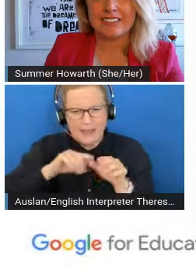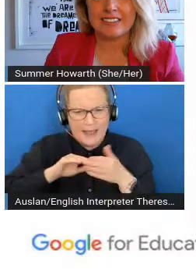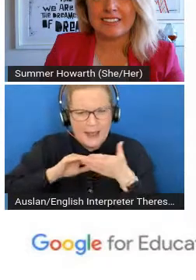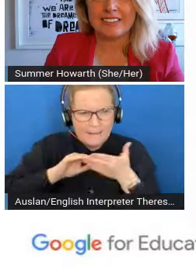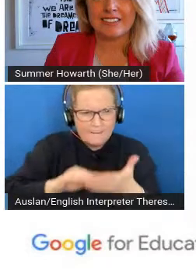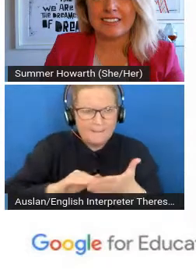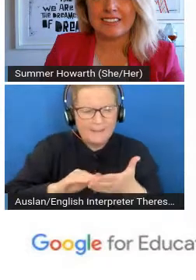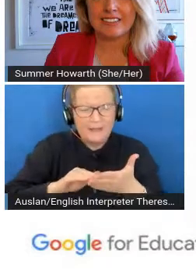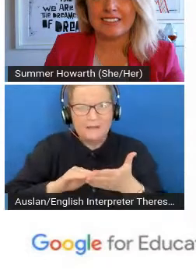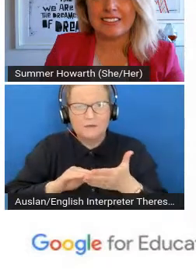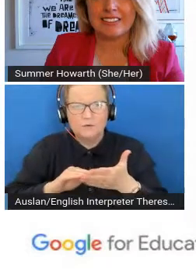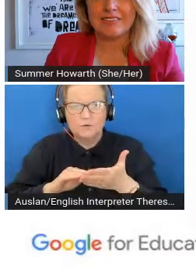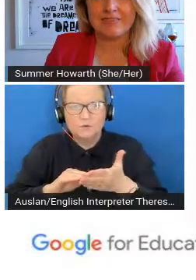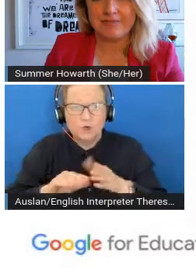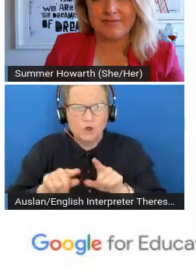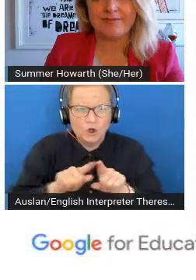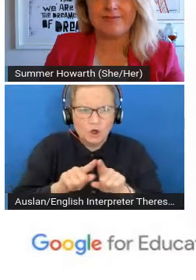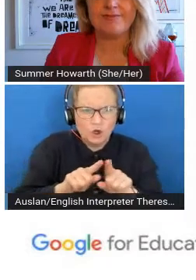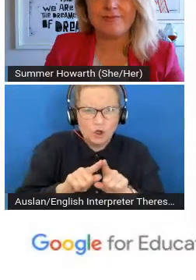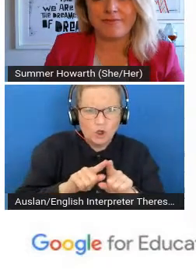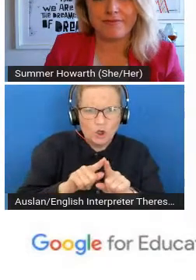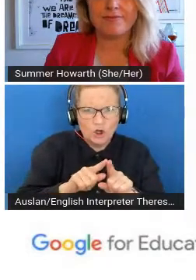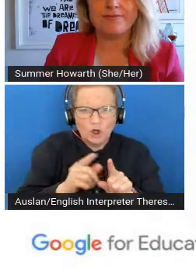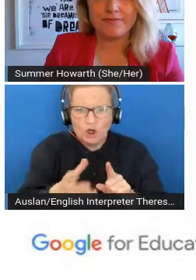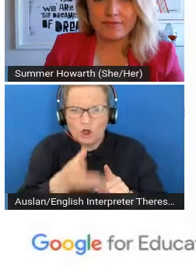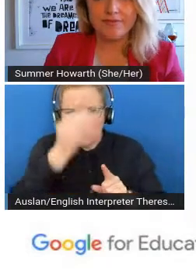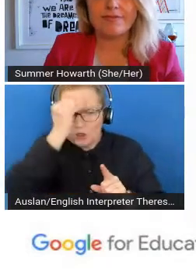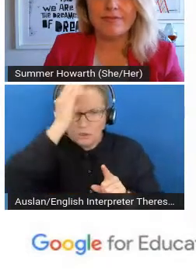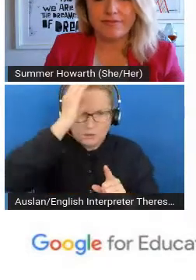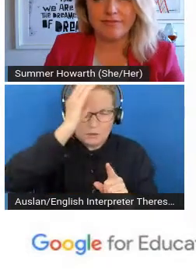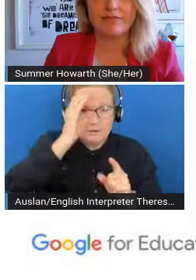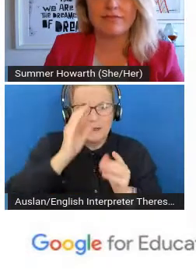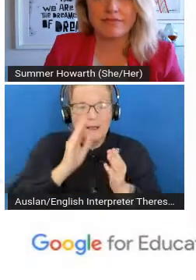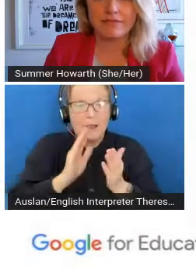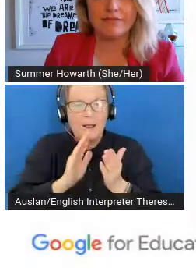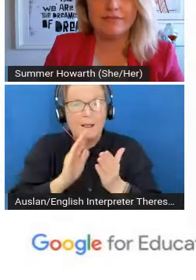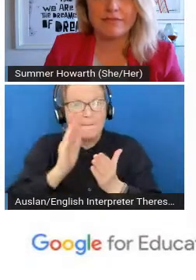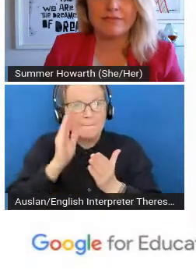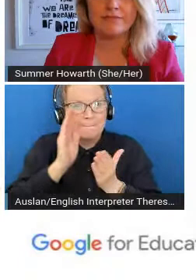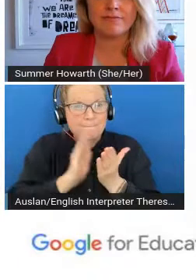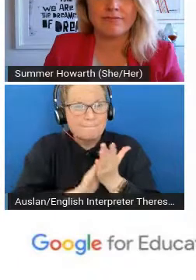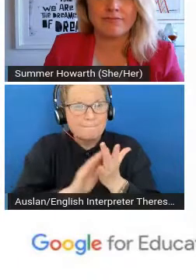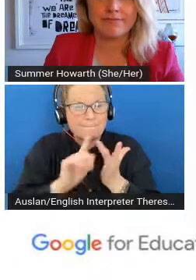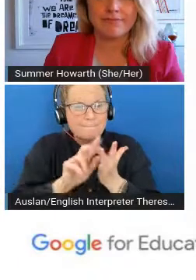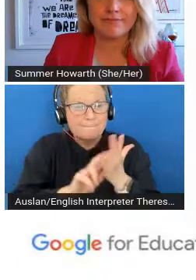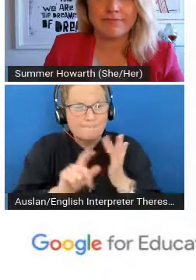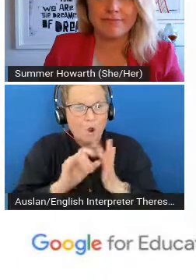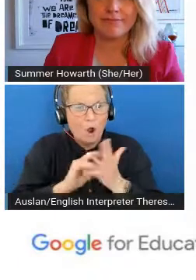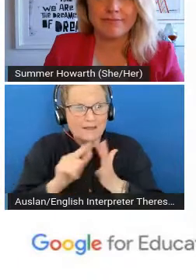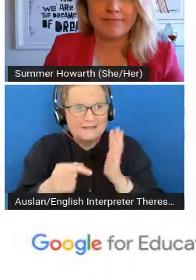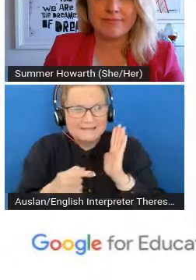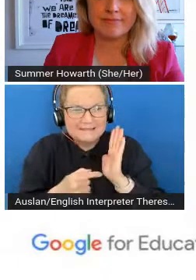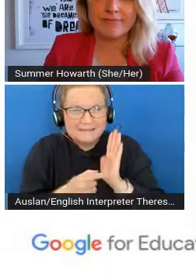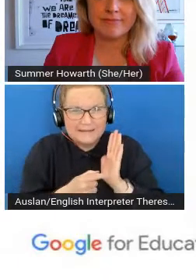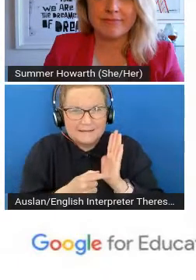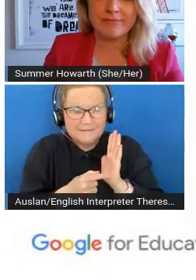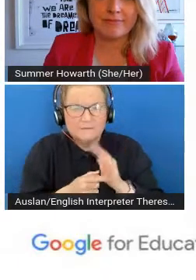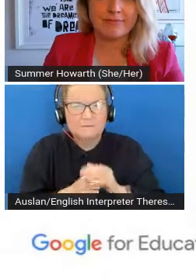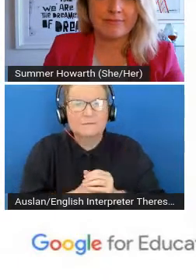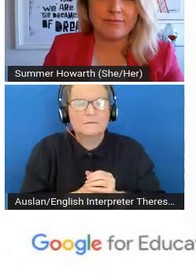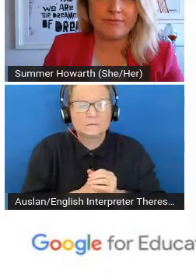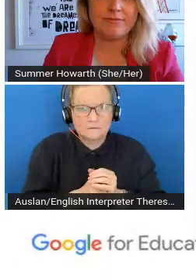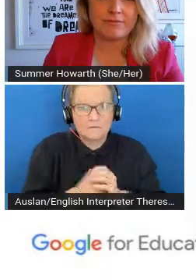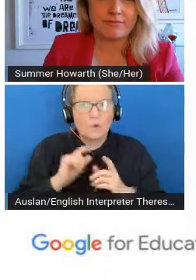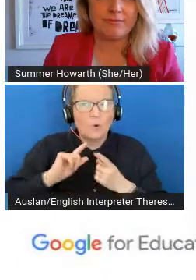at mindsets, so different ways of thinking and different approaches to learning. We know we're constantly developing